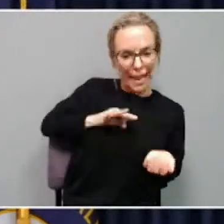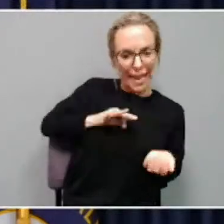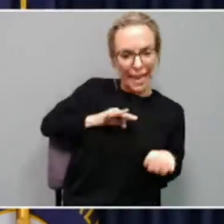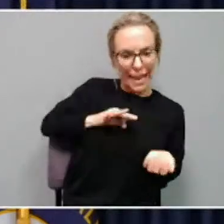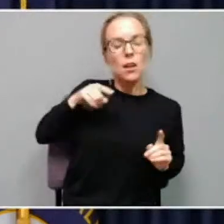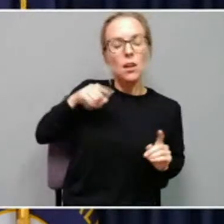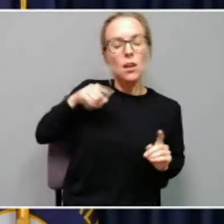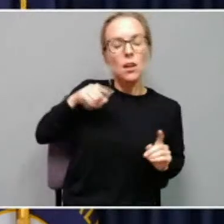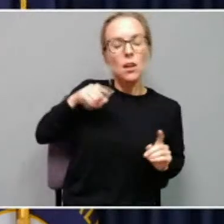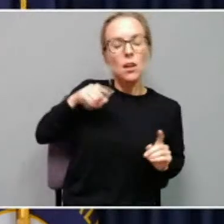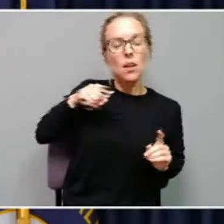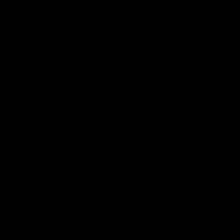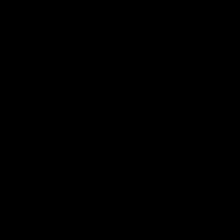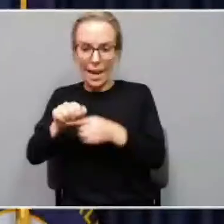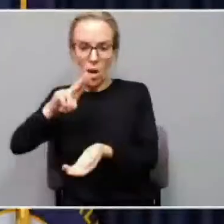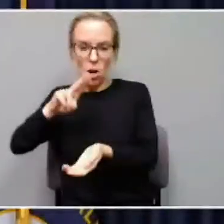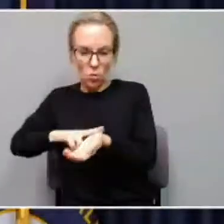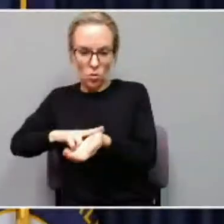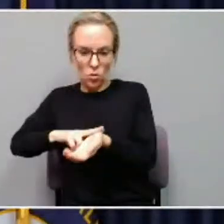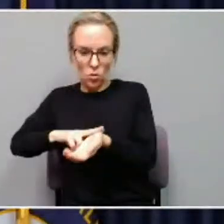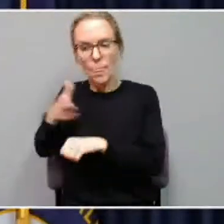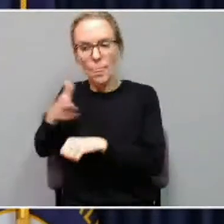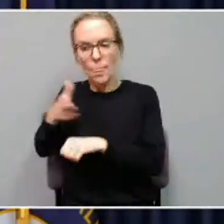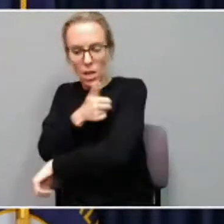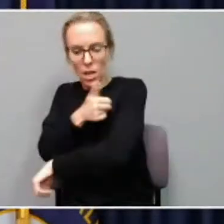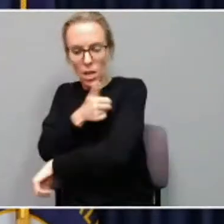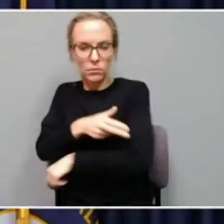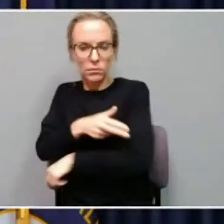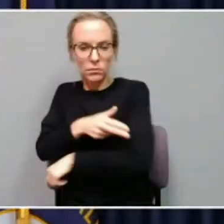So it's truly our